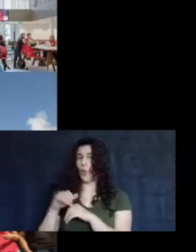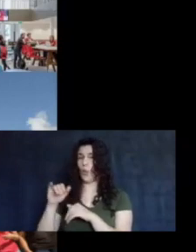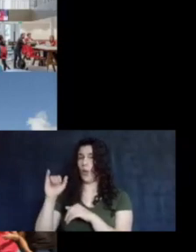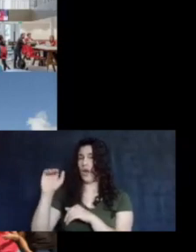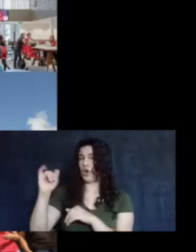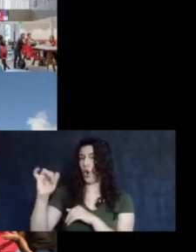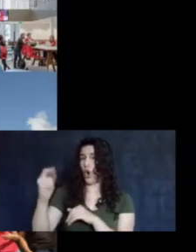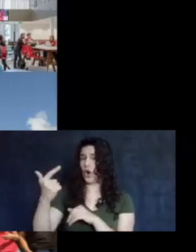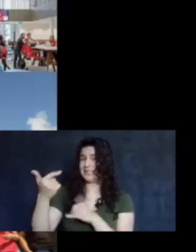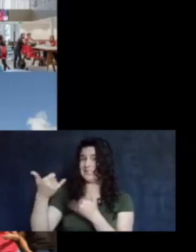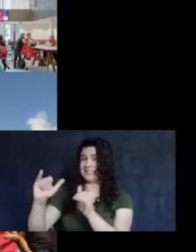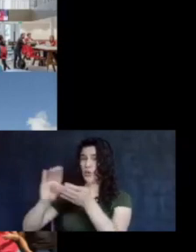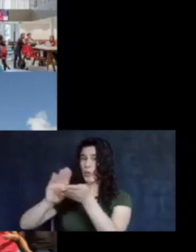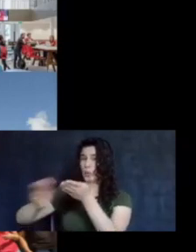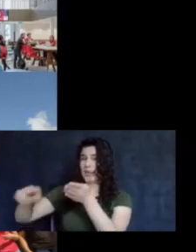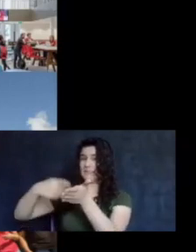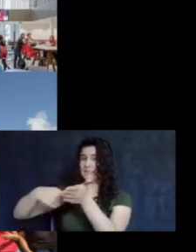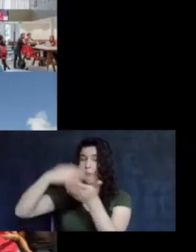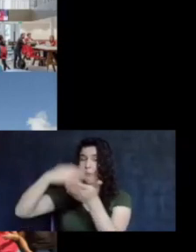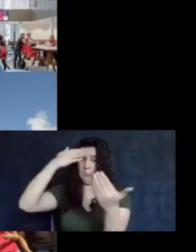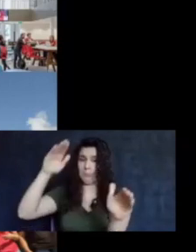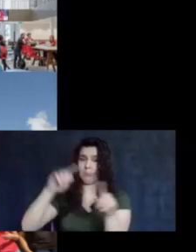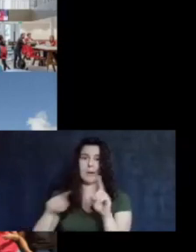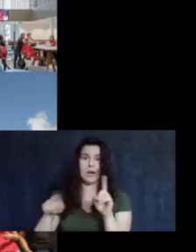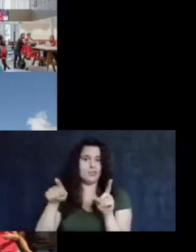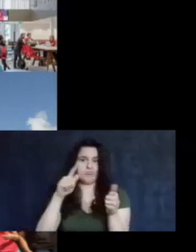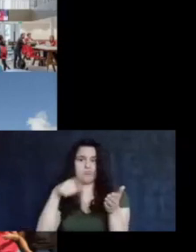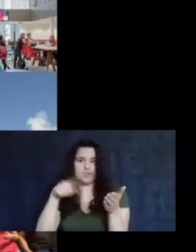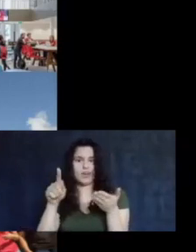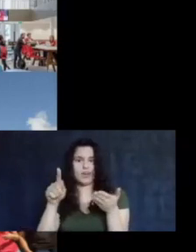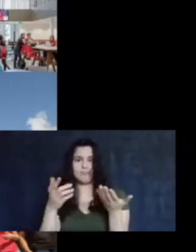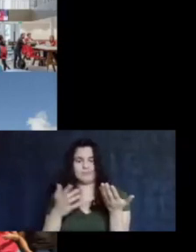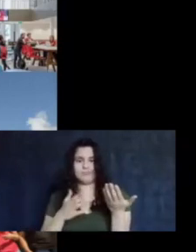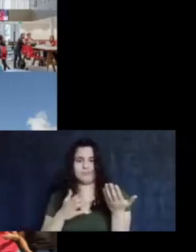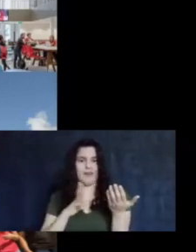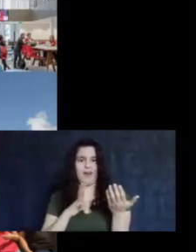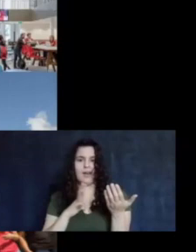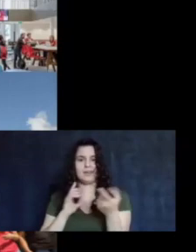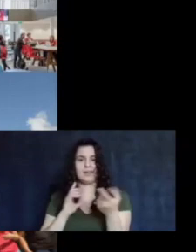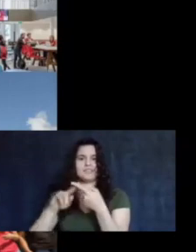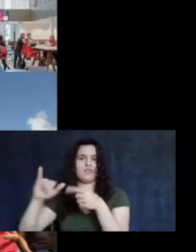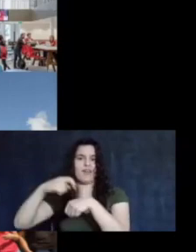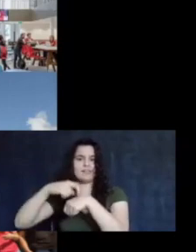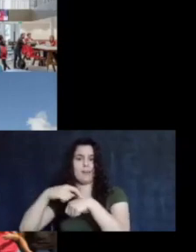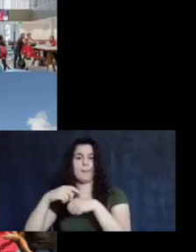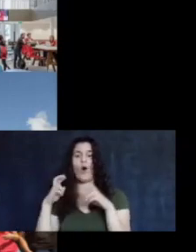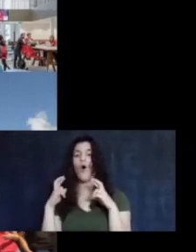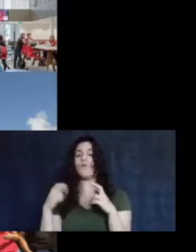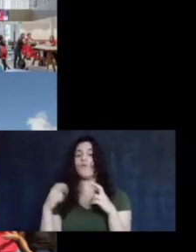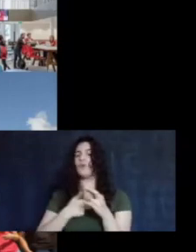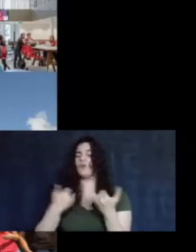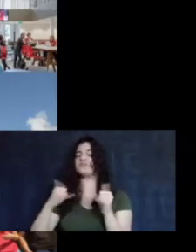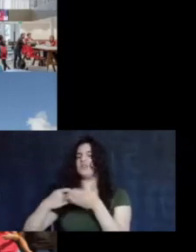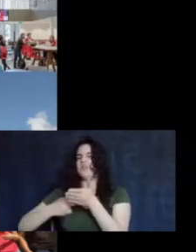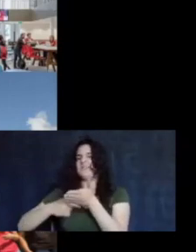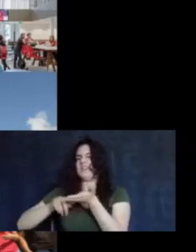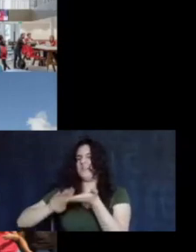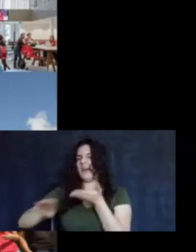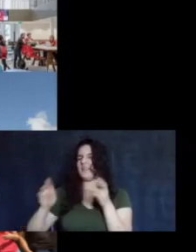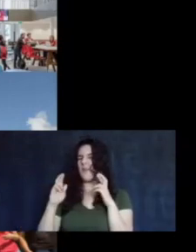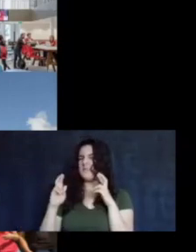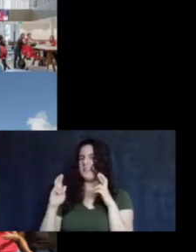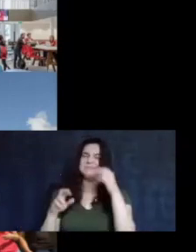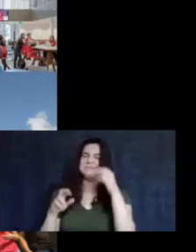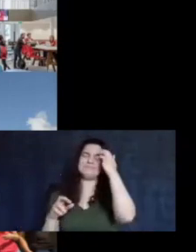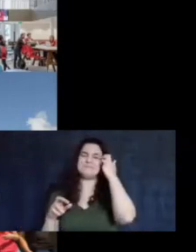time, but I mean, please feel free to keep checking in until that time. Hopefully we're still waiving application fees at that time. If you are a student